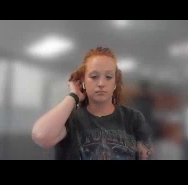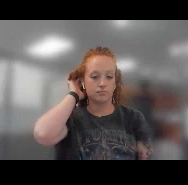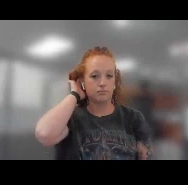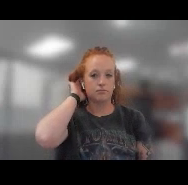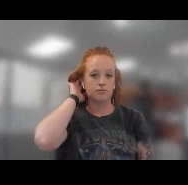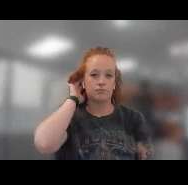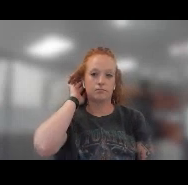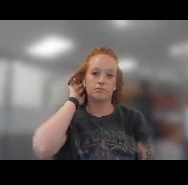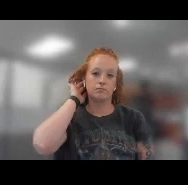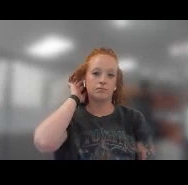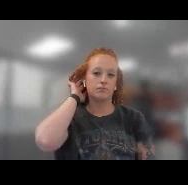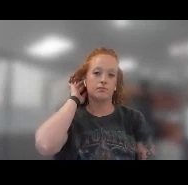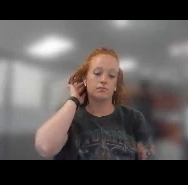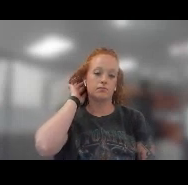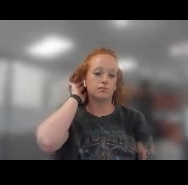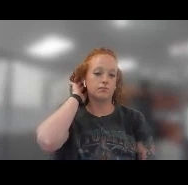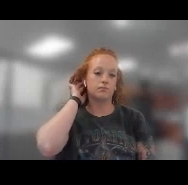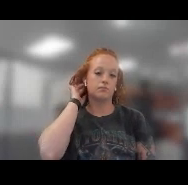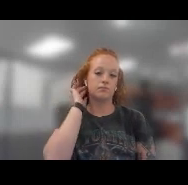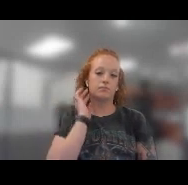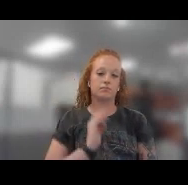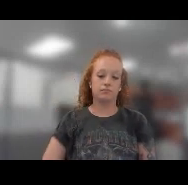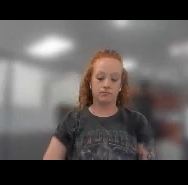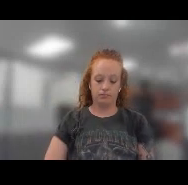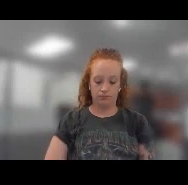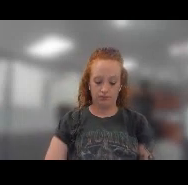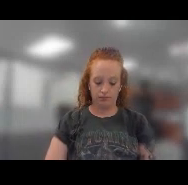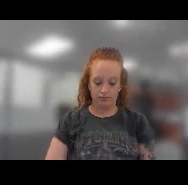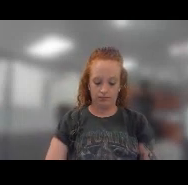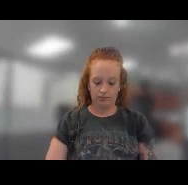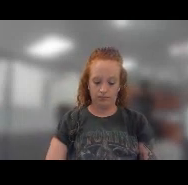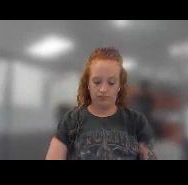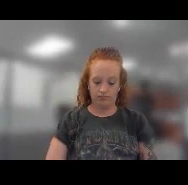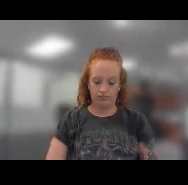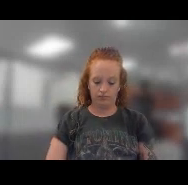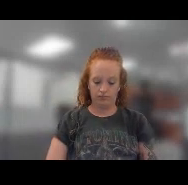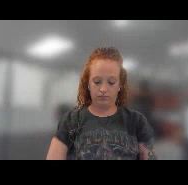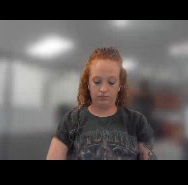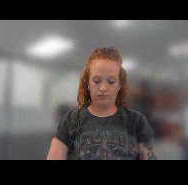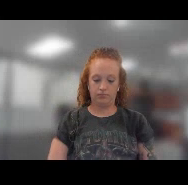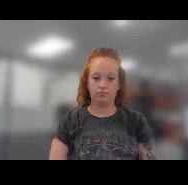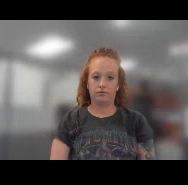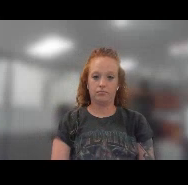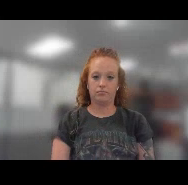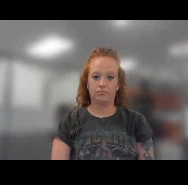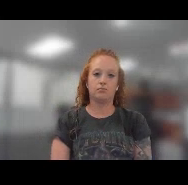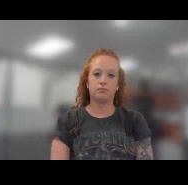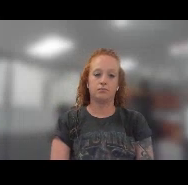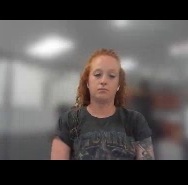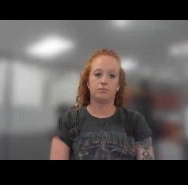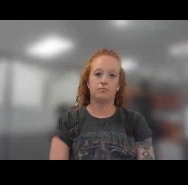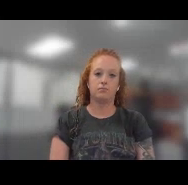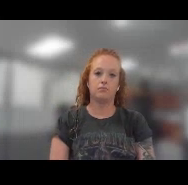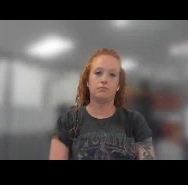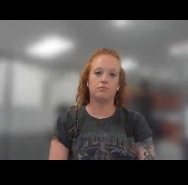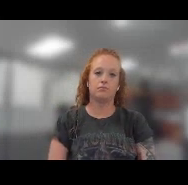about. Some of the things that so you might be asking yourself, like, how do we know this